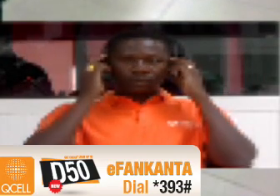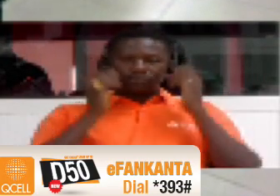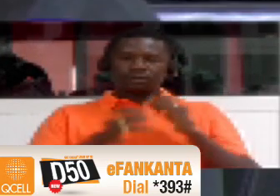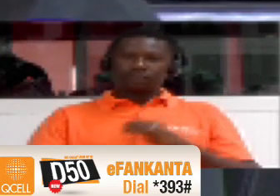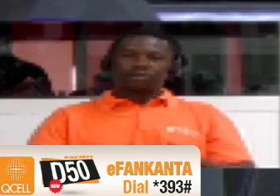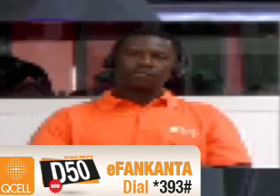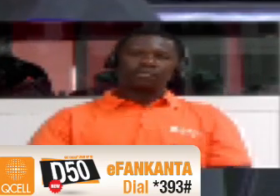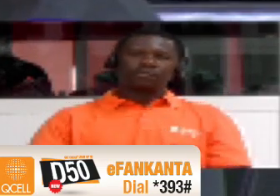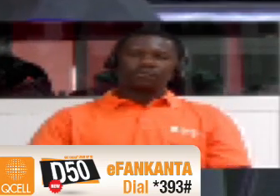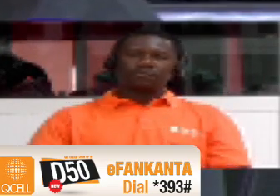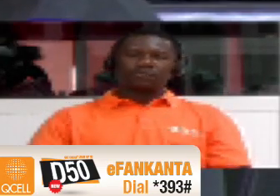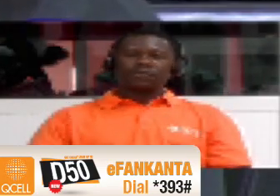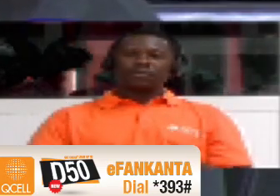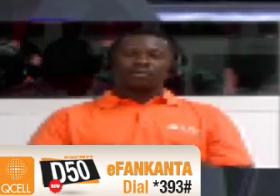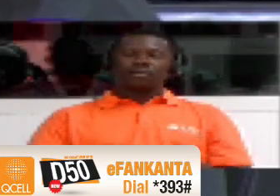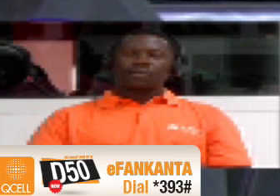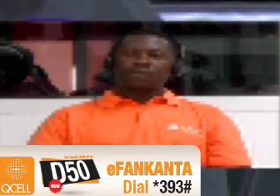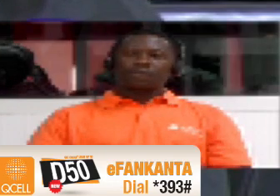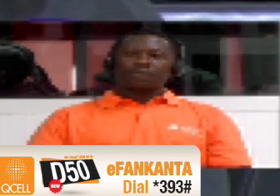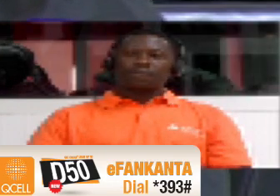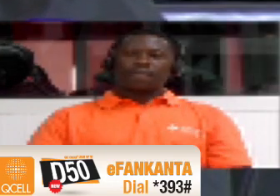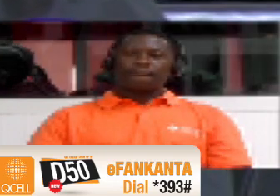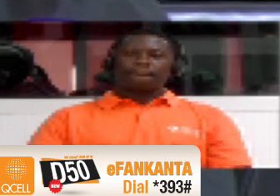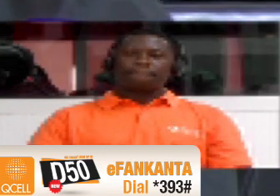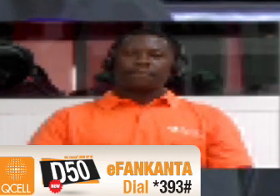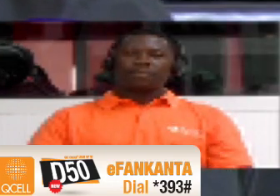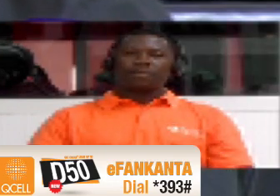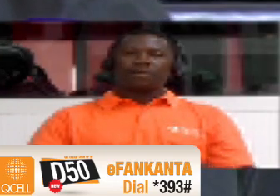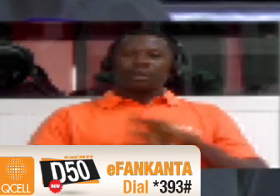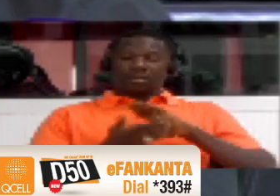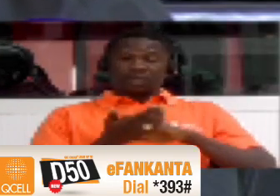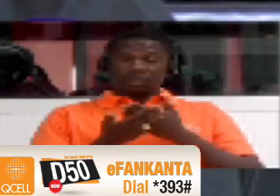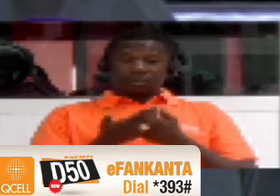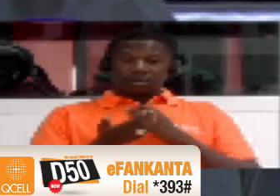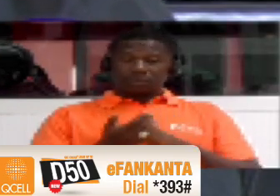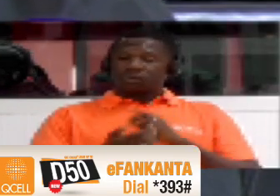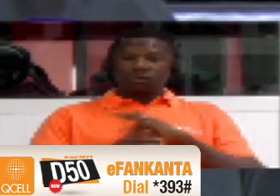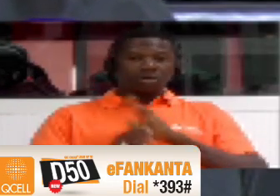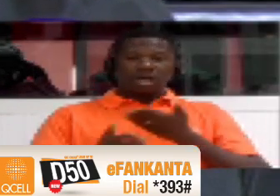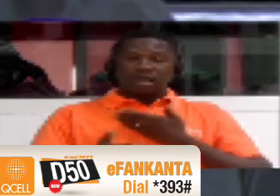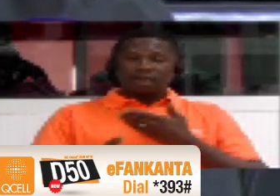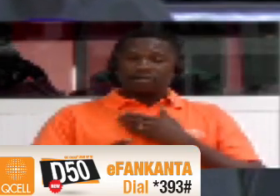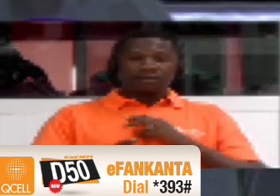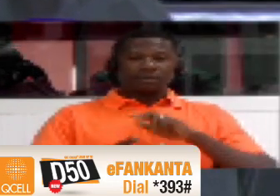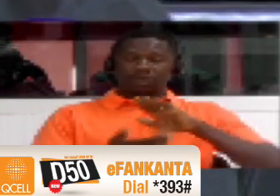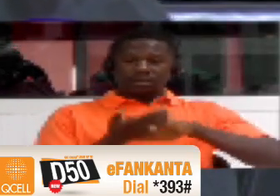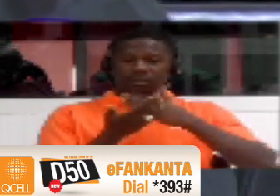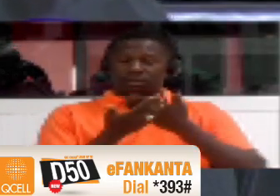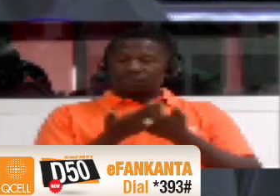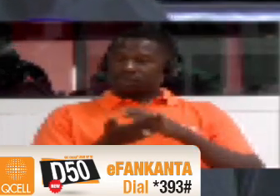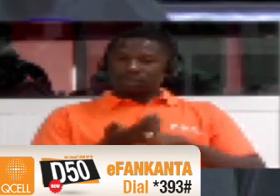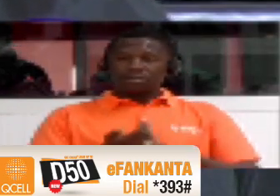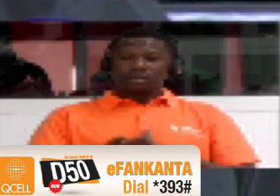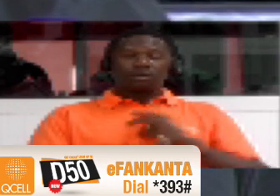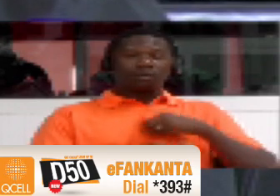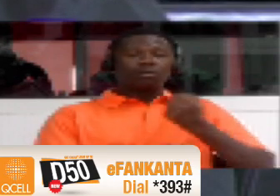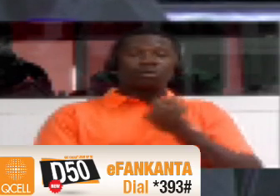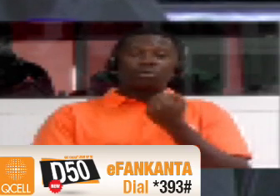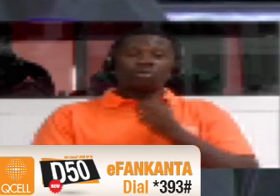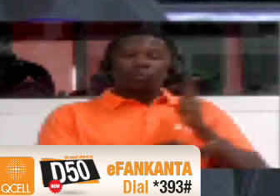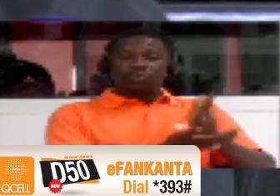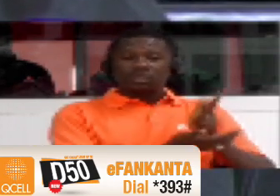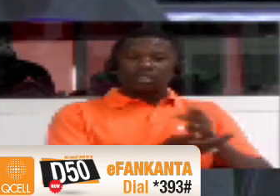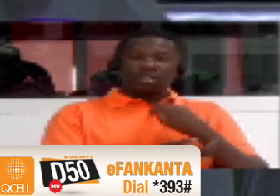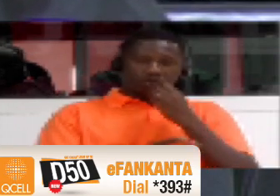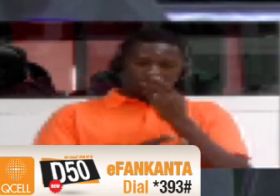Okay. Interpreters, we still don't have any interpretation. The witness has indicated that he wishes to speak in Mandinka.